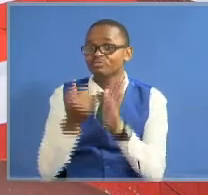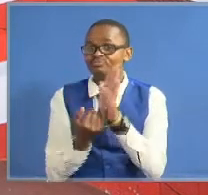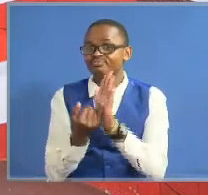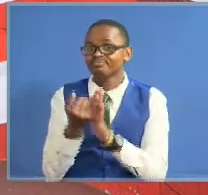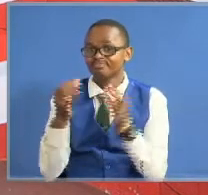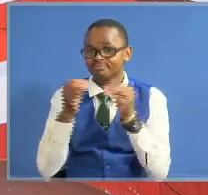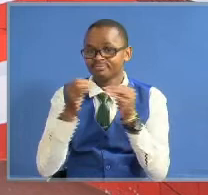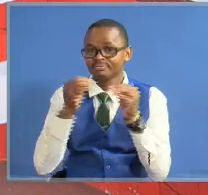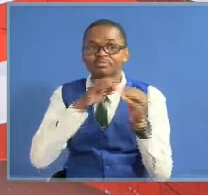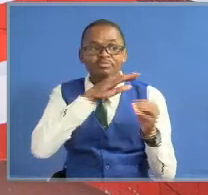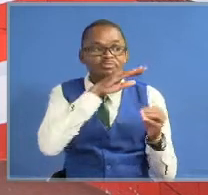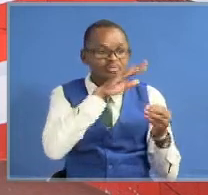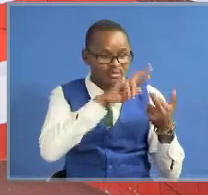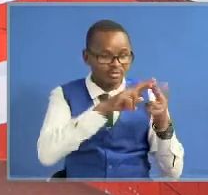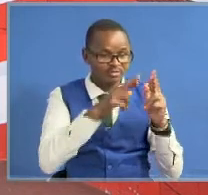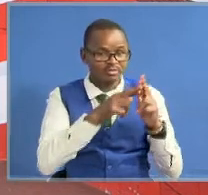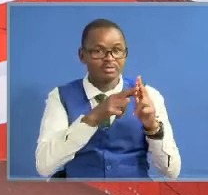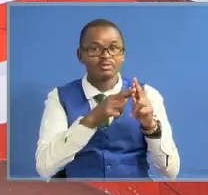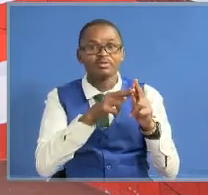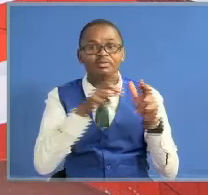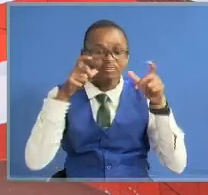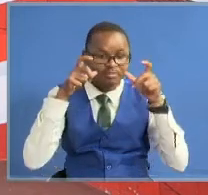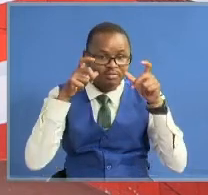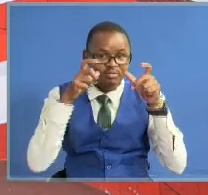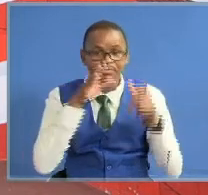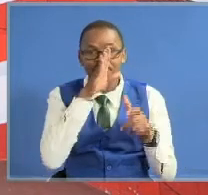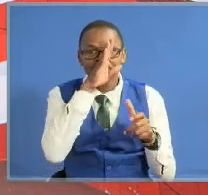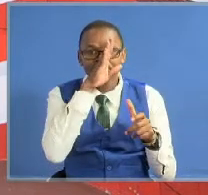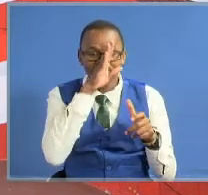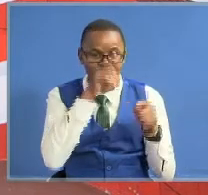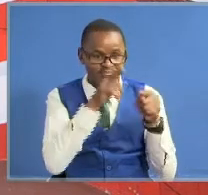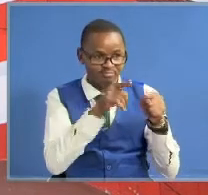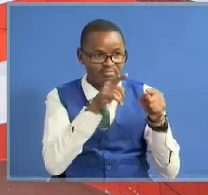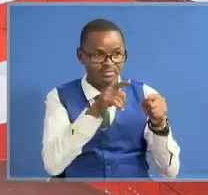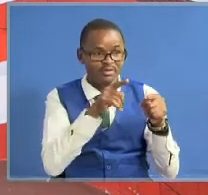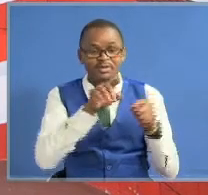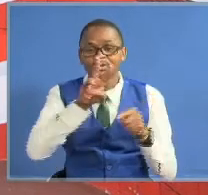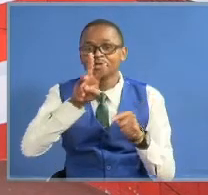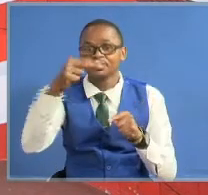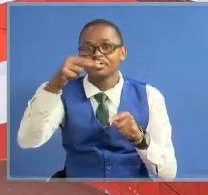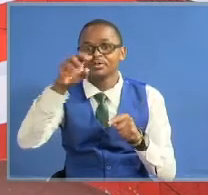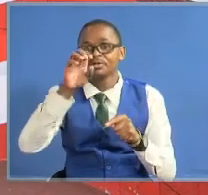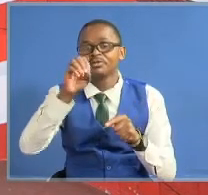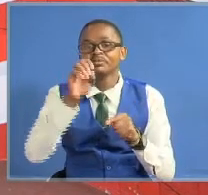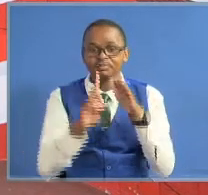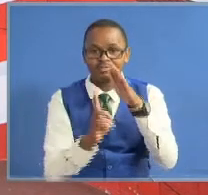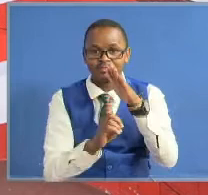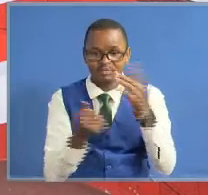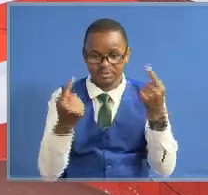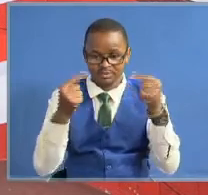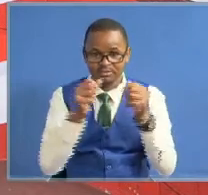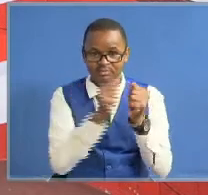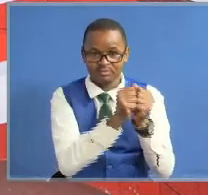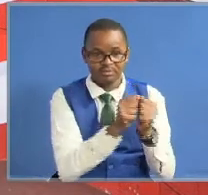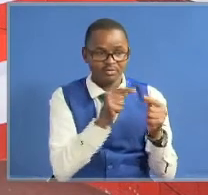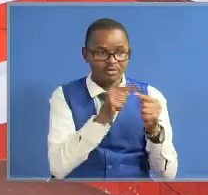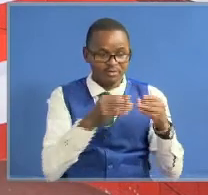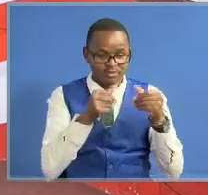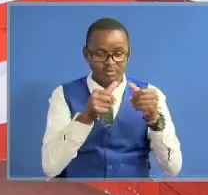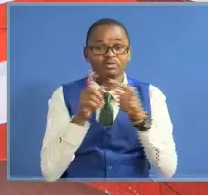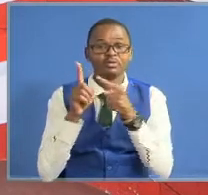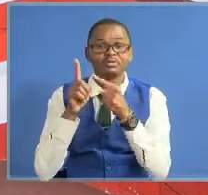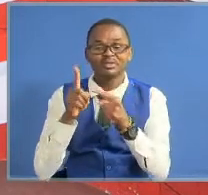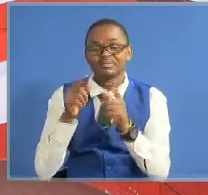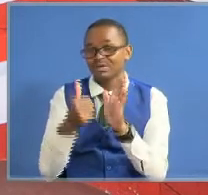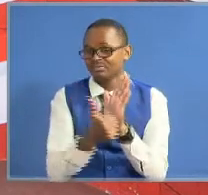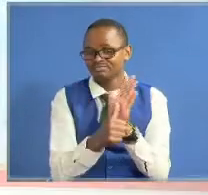increase in the number of deaths related to AIDS has been on spot. The WHO and ministry has come together to solve this